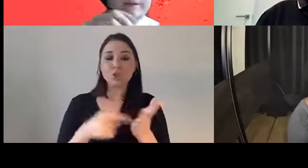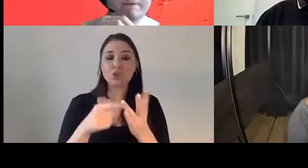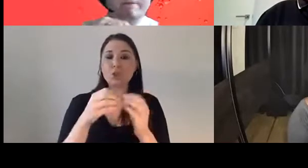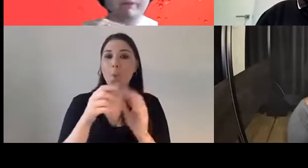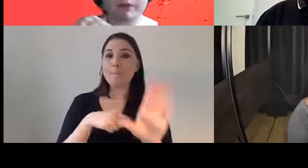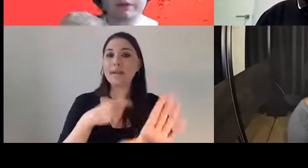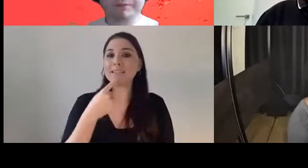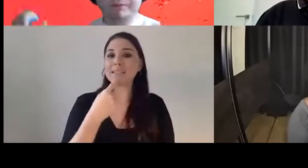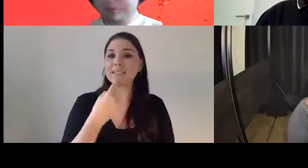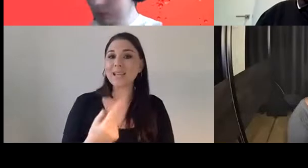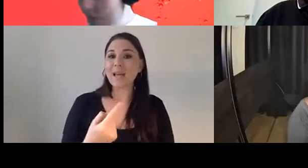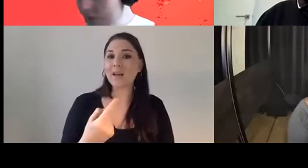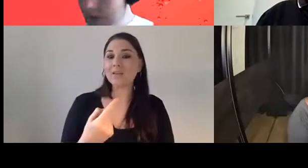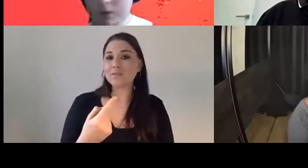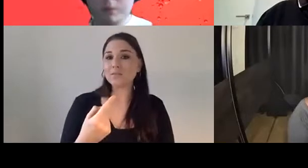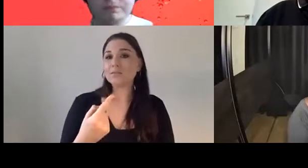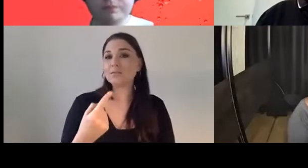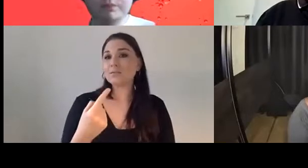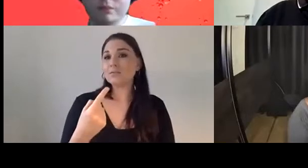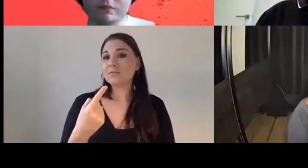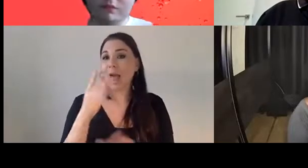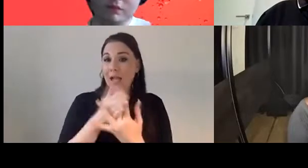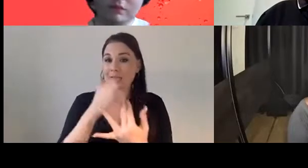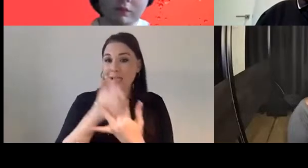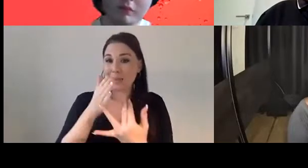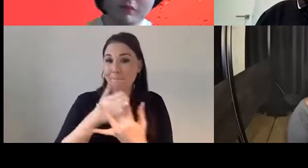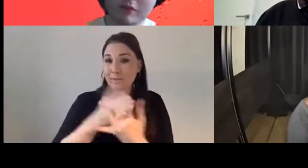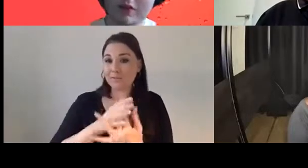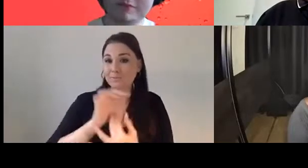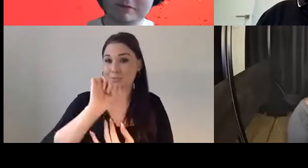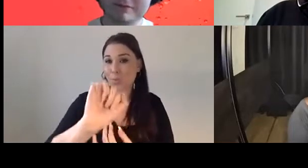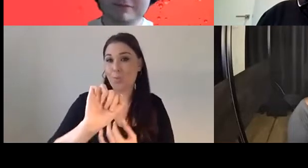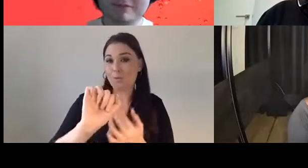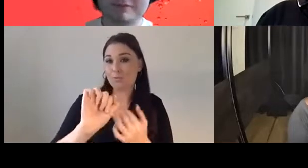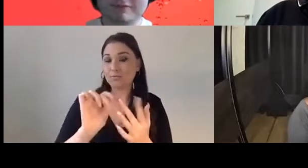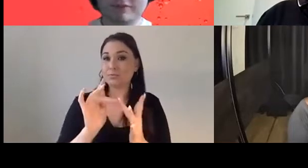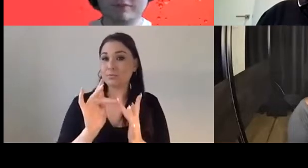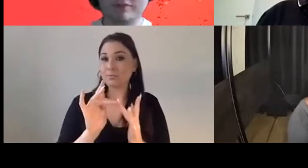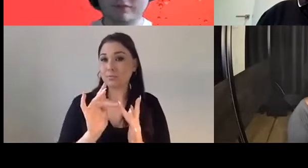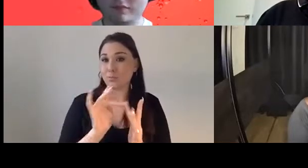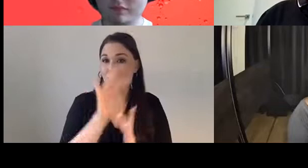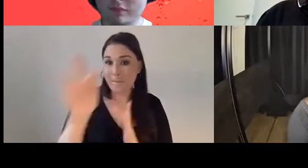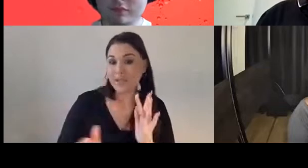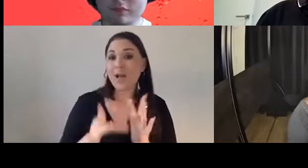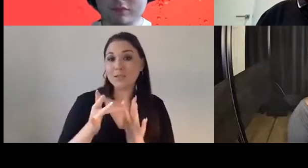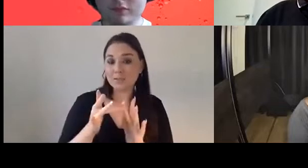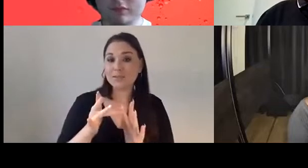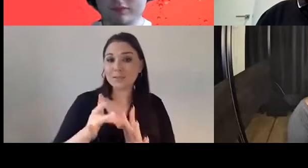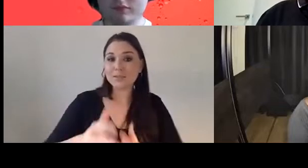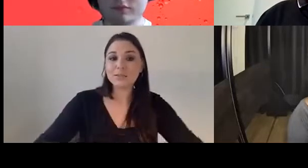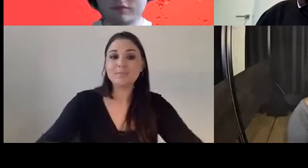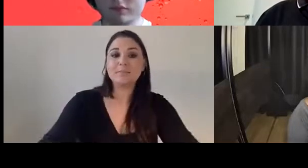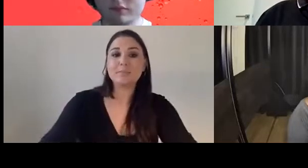Accessibility Guidelines, or WCAG 2.1 AA or something like that, you will probably end up